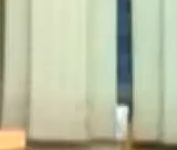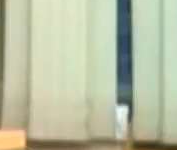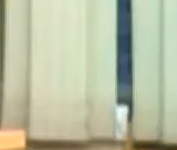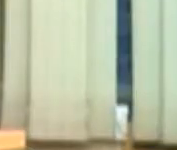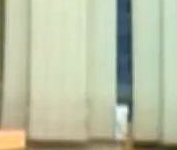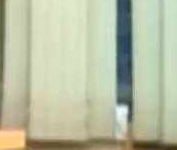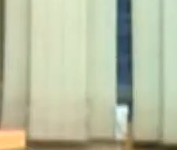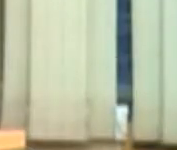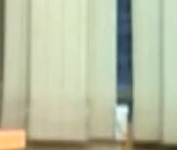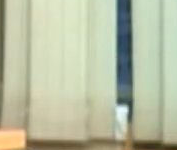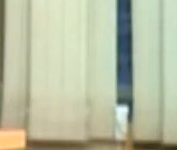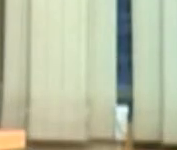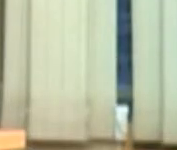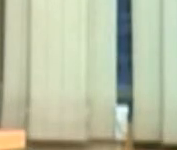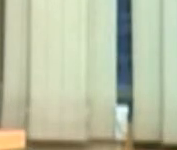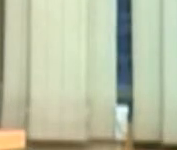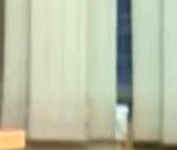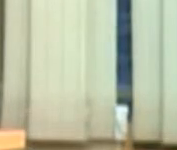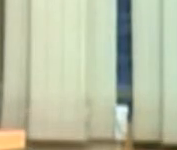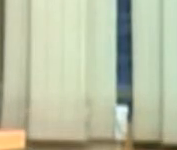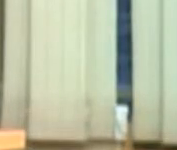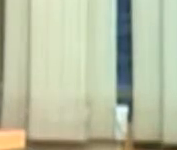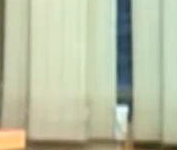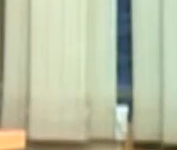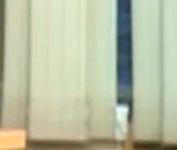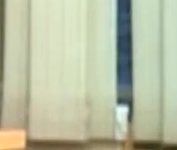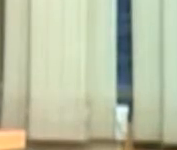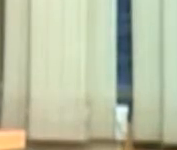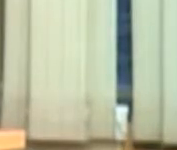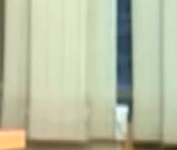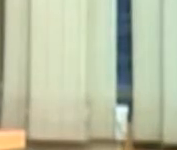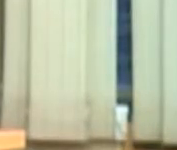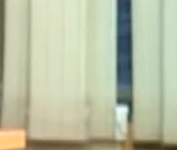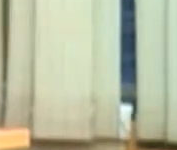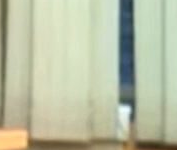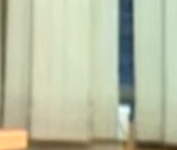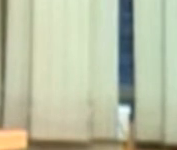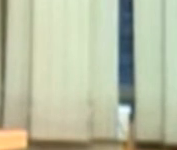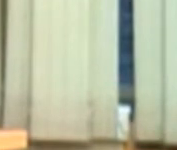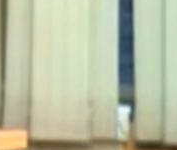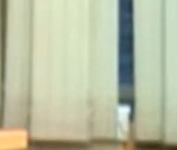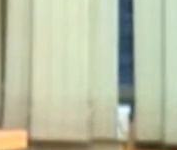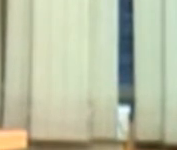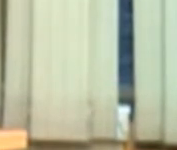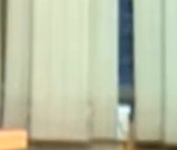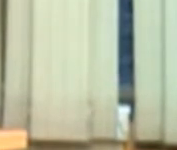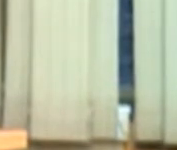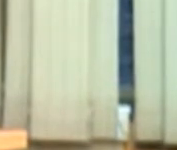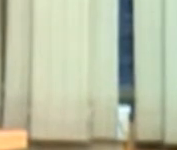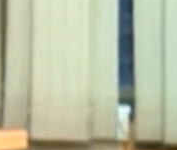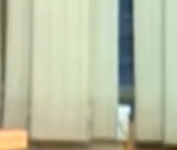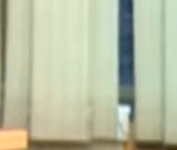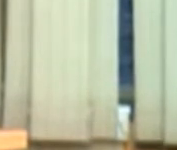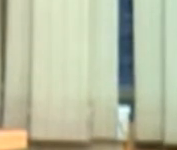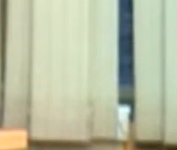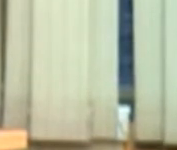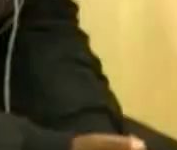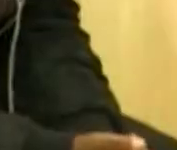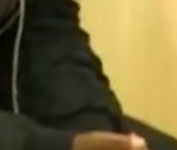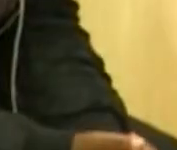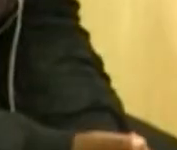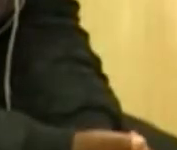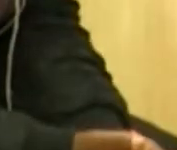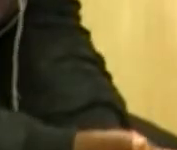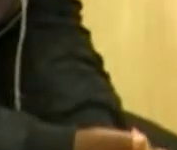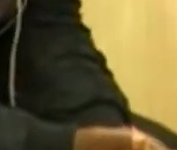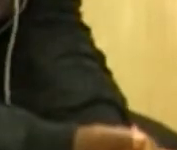cheap. Why? Ukiangalia, this is real leather. This is the real weather. Yes.